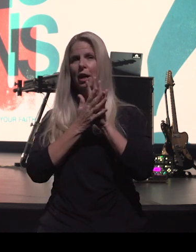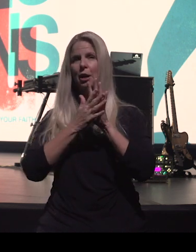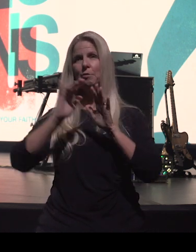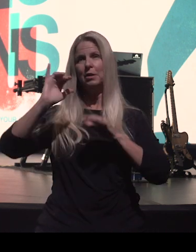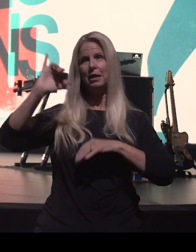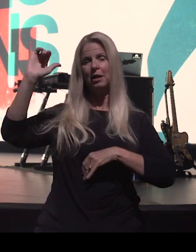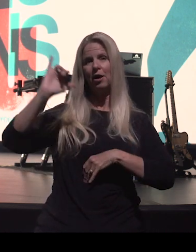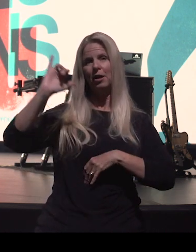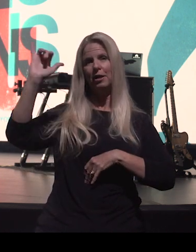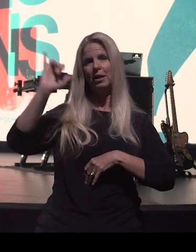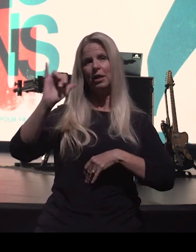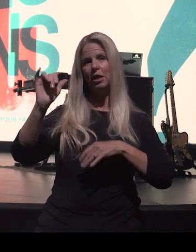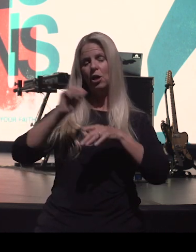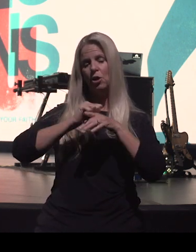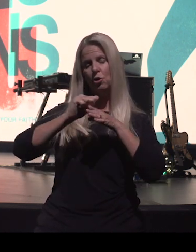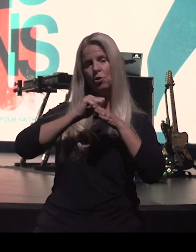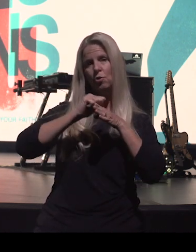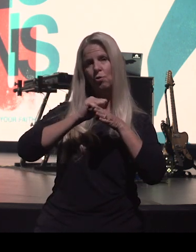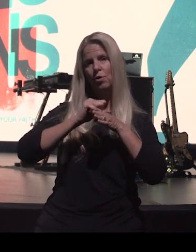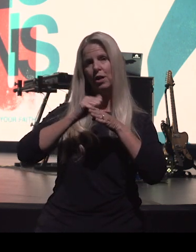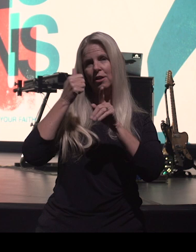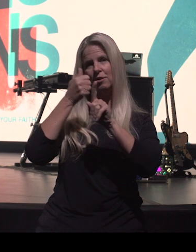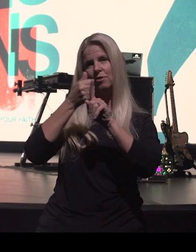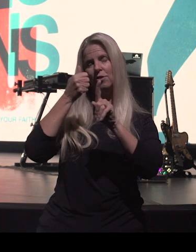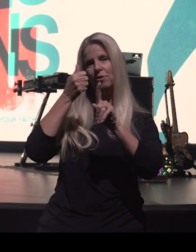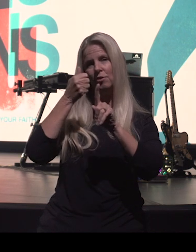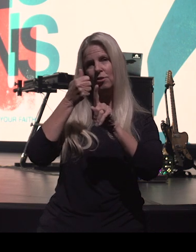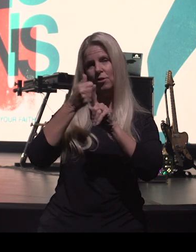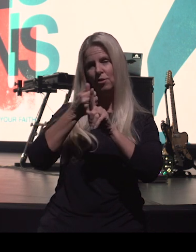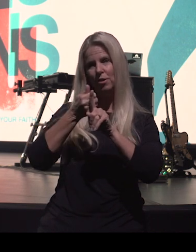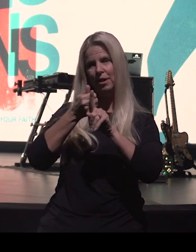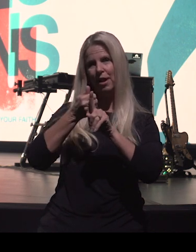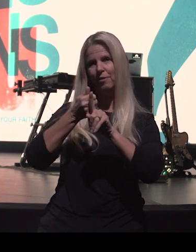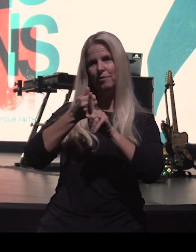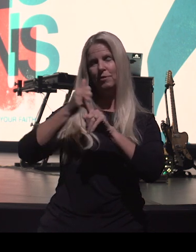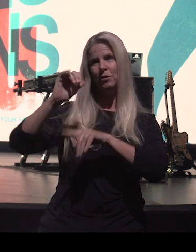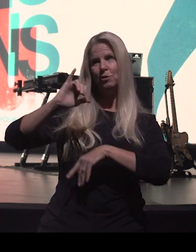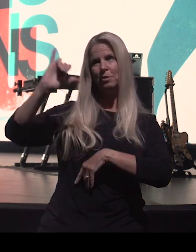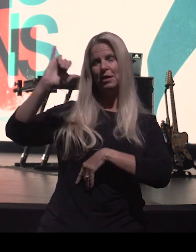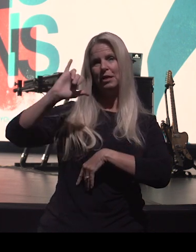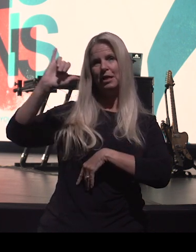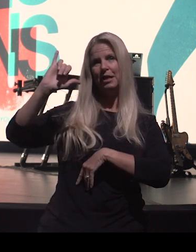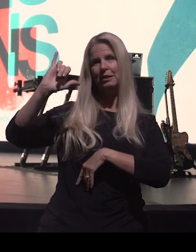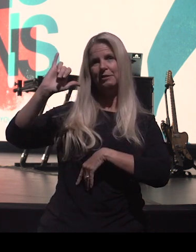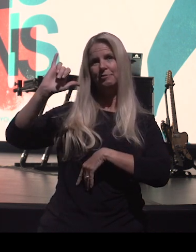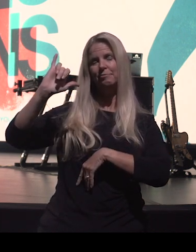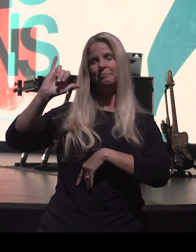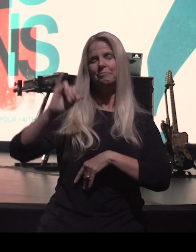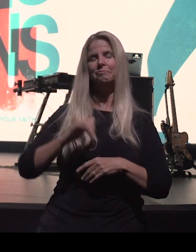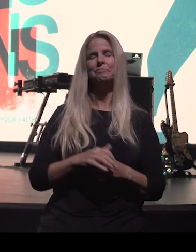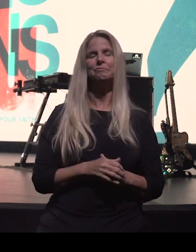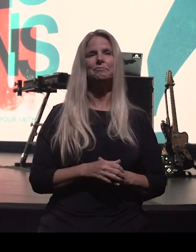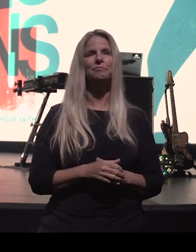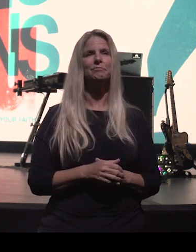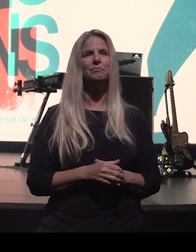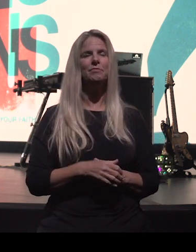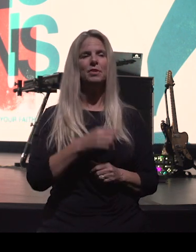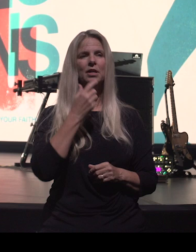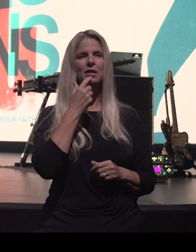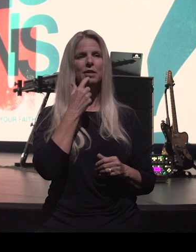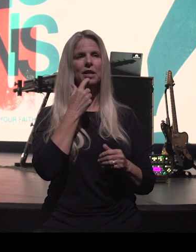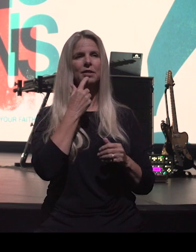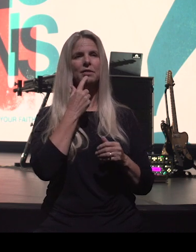yourself to be godly. Train yourself to be godly. Now listen, he says to be